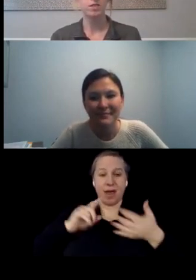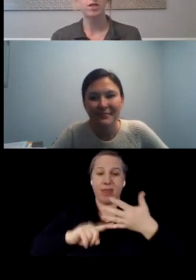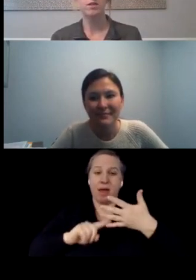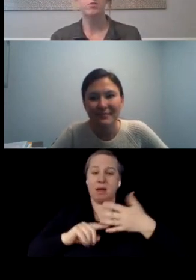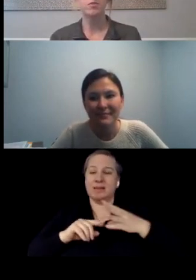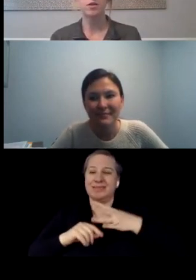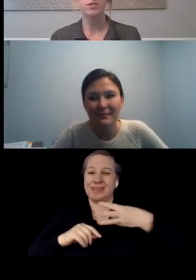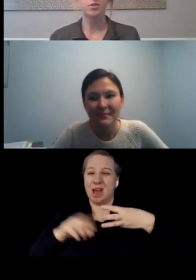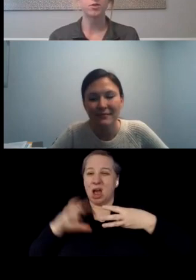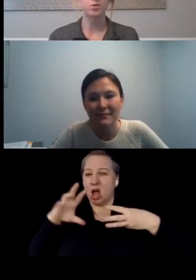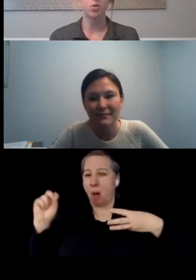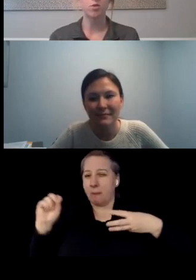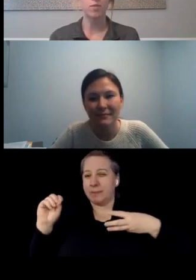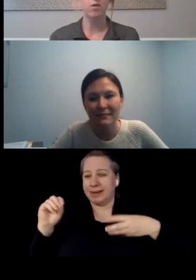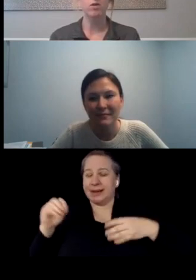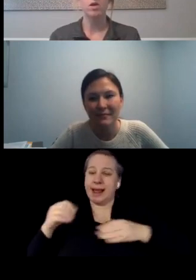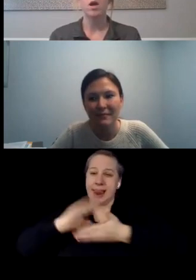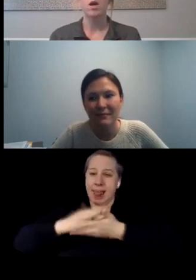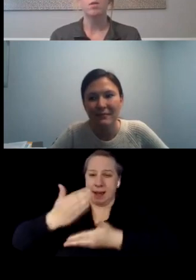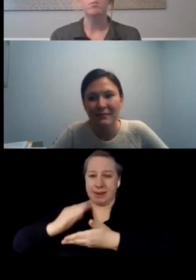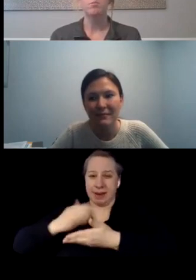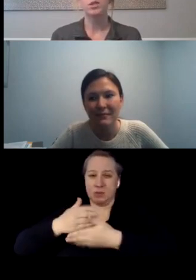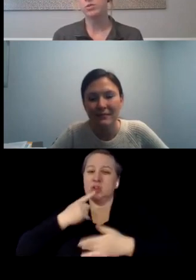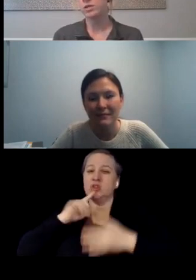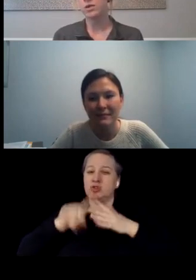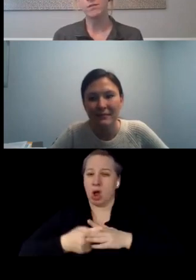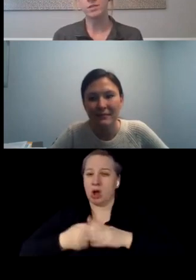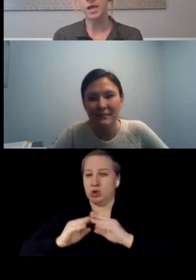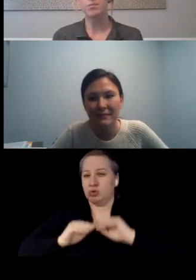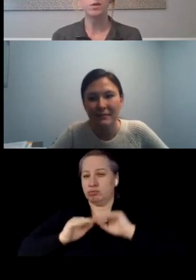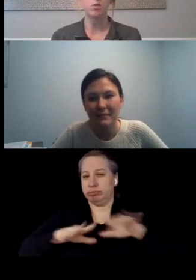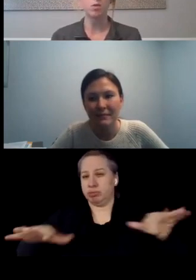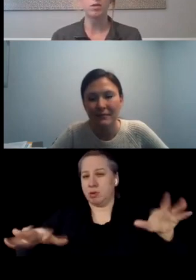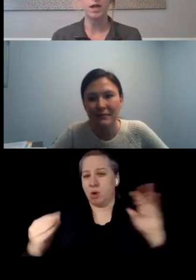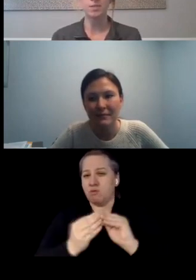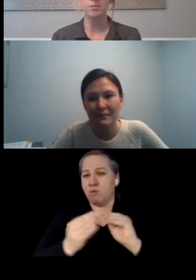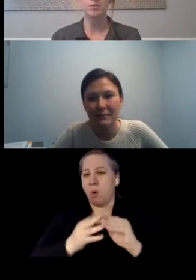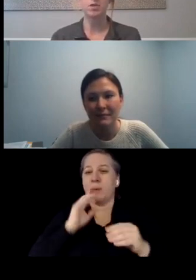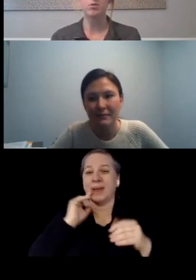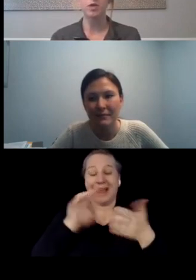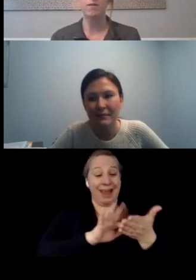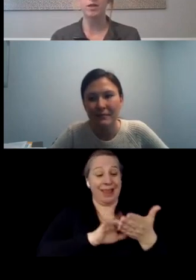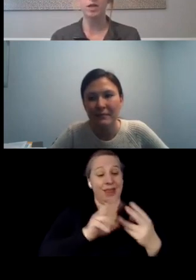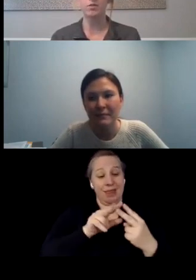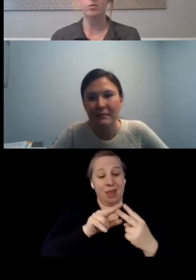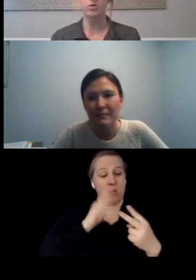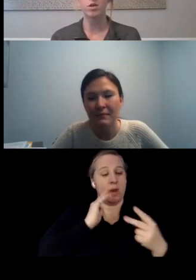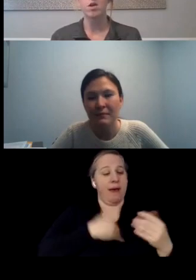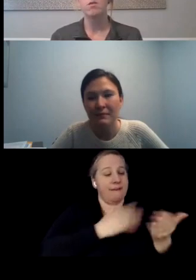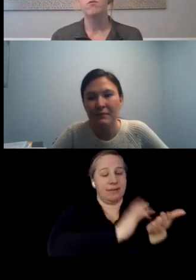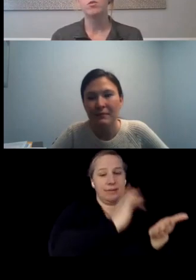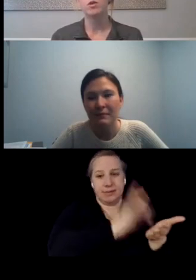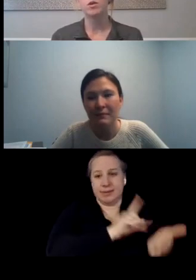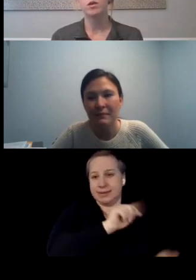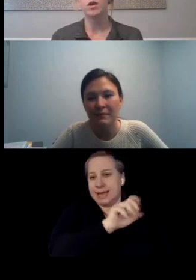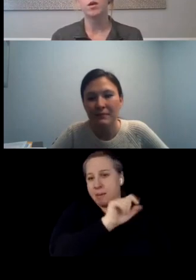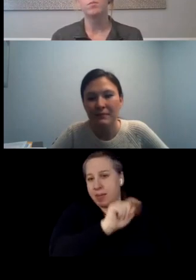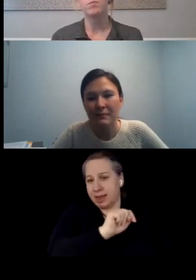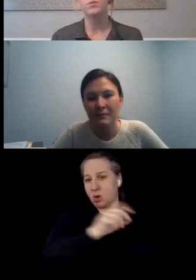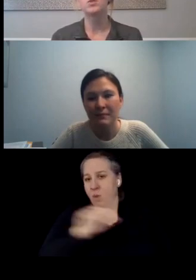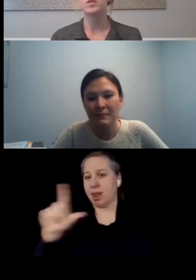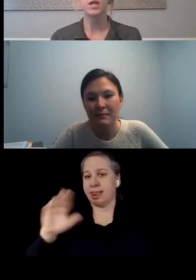coming this year. I think we've already started to roll them out, but you would either have a tablet or a laptop so that you would have that on the road